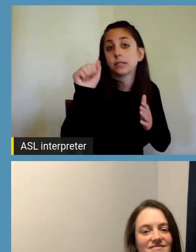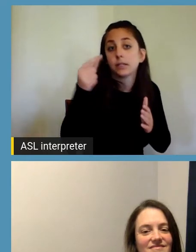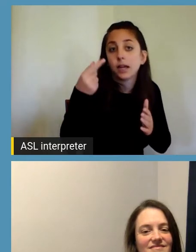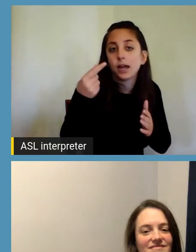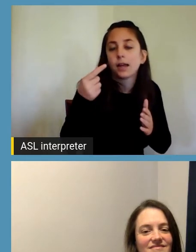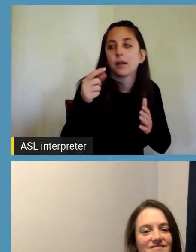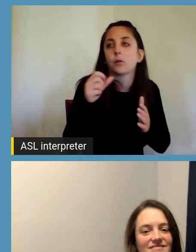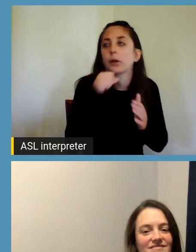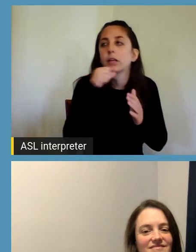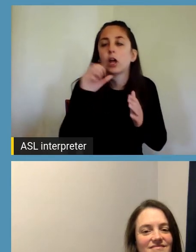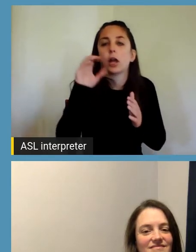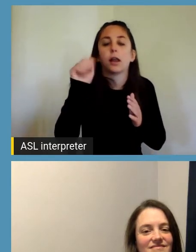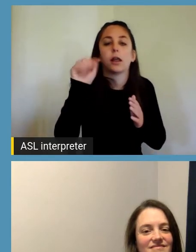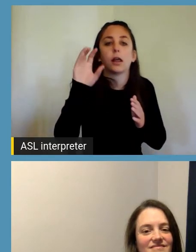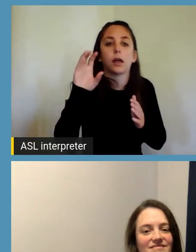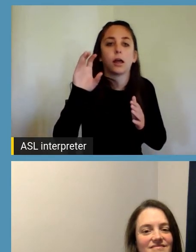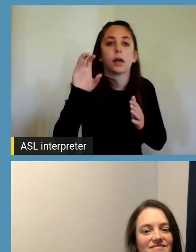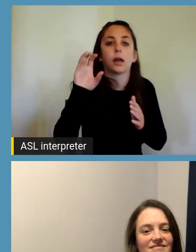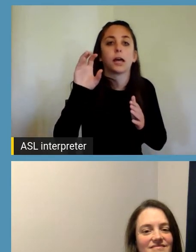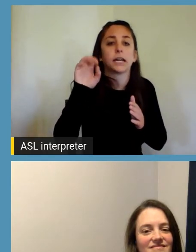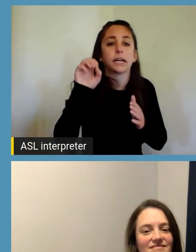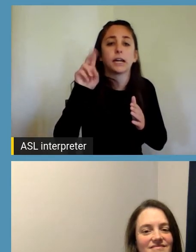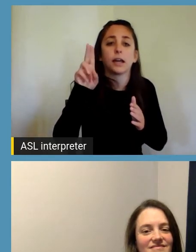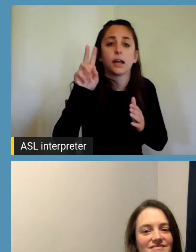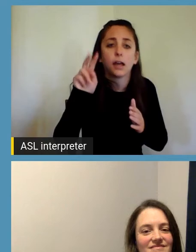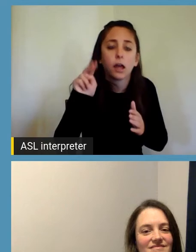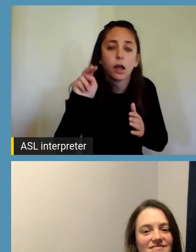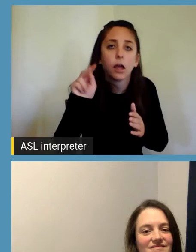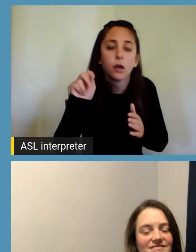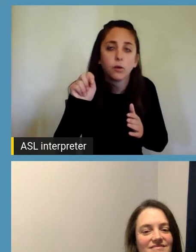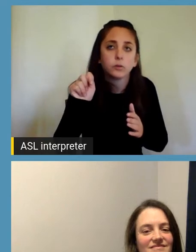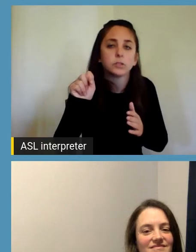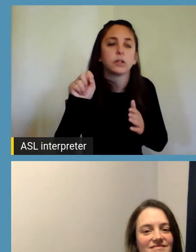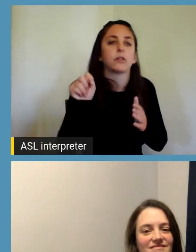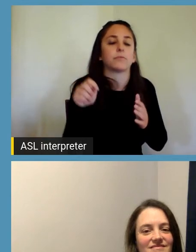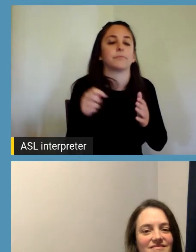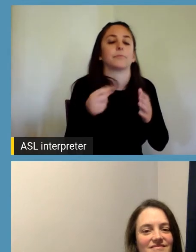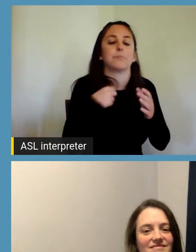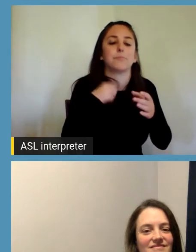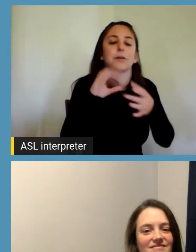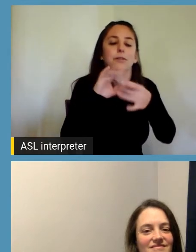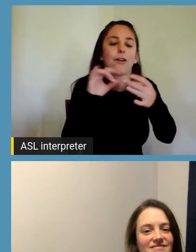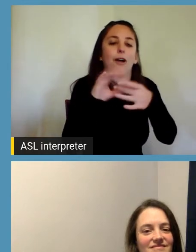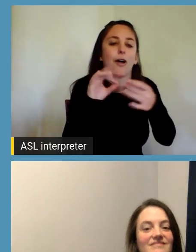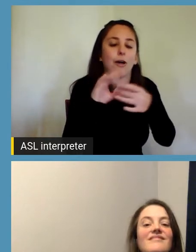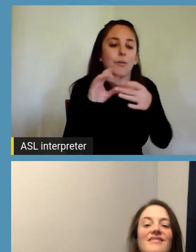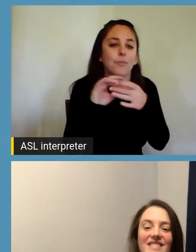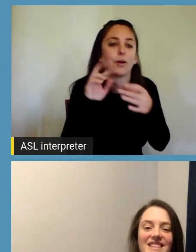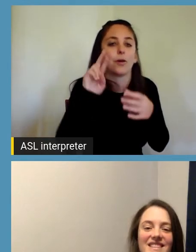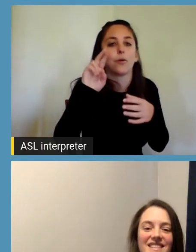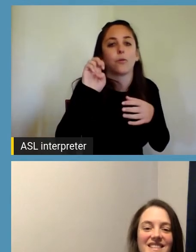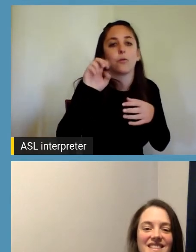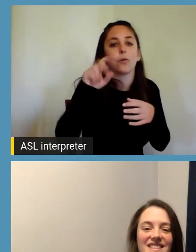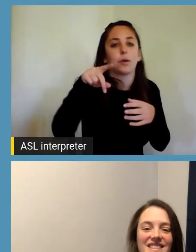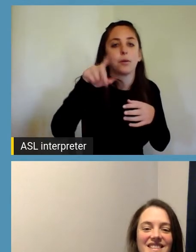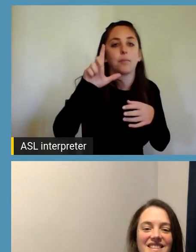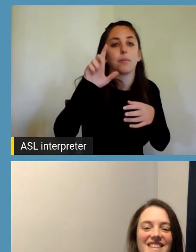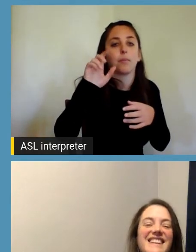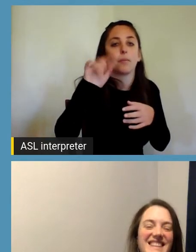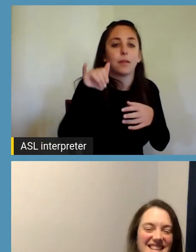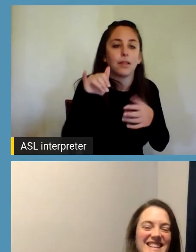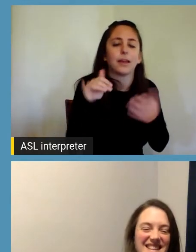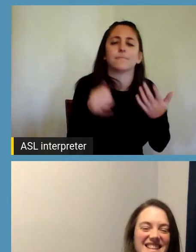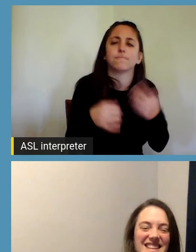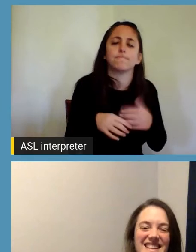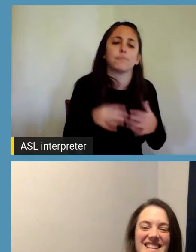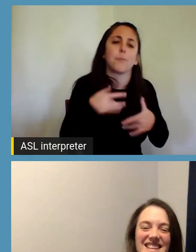them from the account. So then they realize, oh, there is a MOPA Instagram account, and they're asking me how my visit was. And it's typically lovely comments.